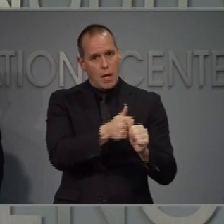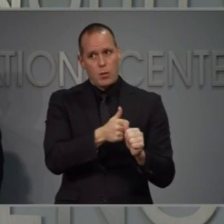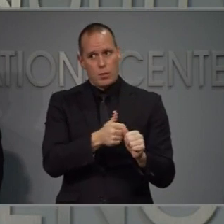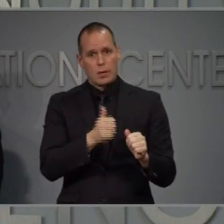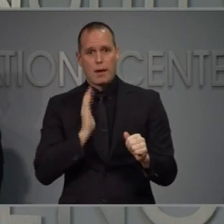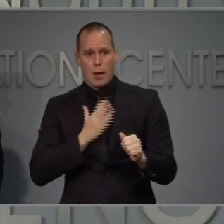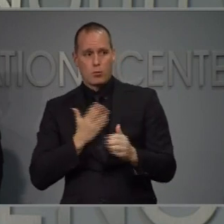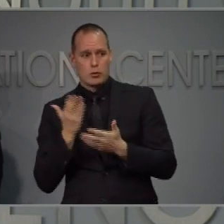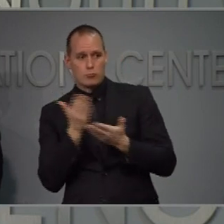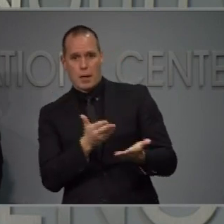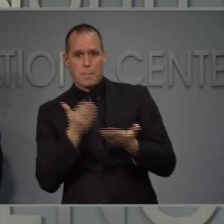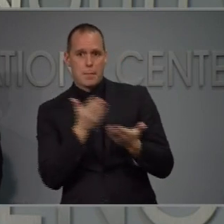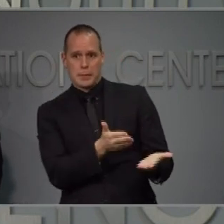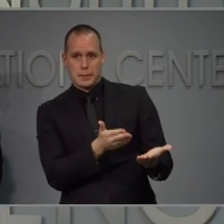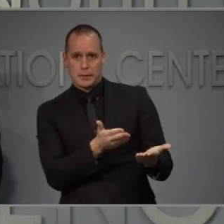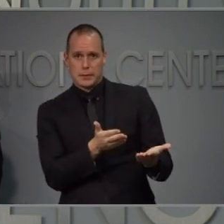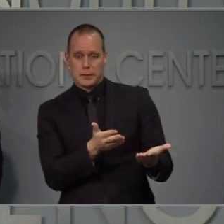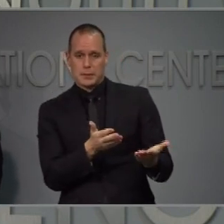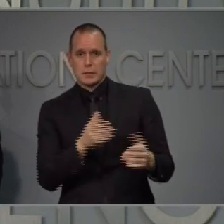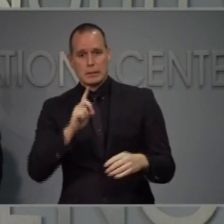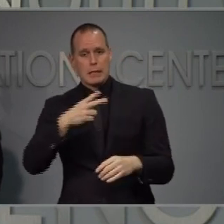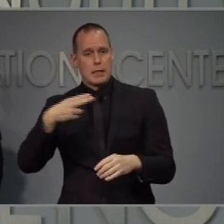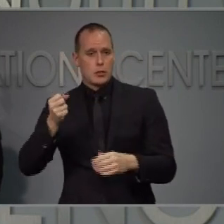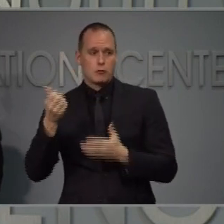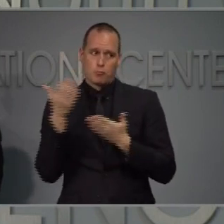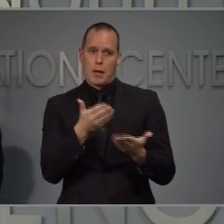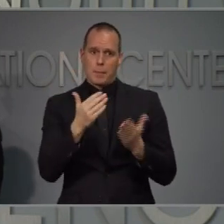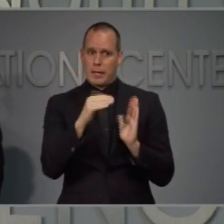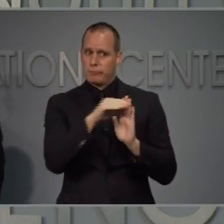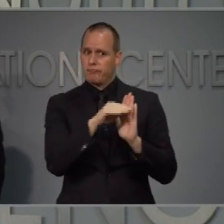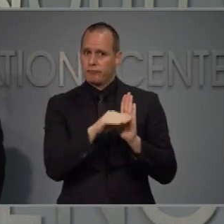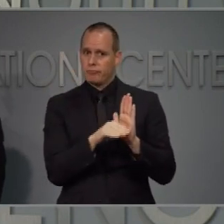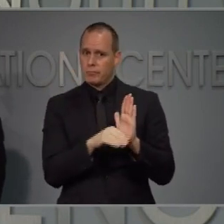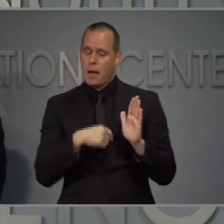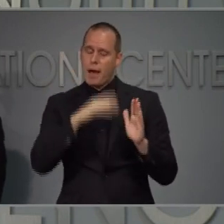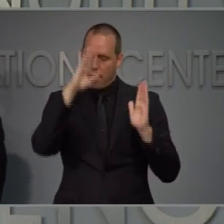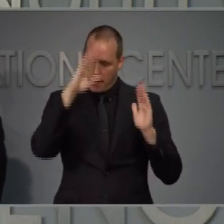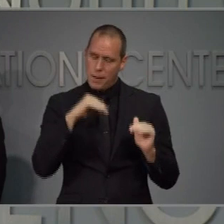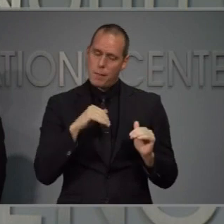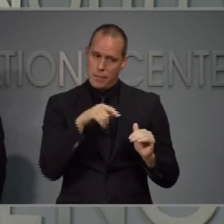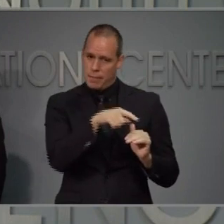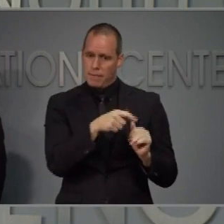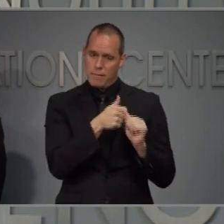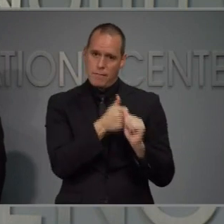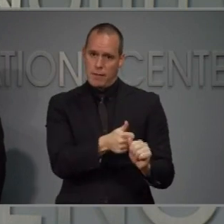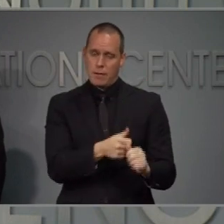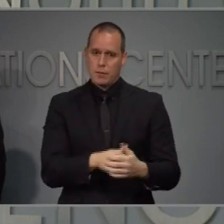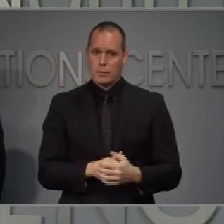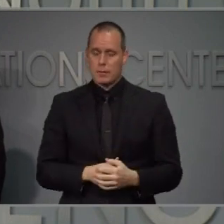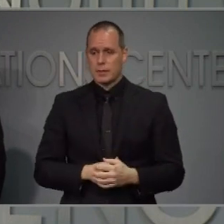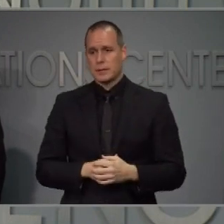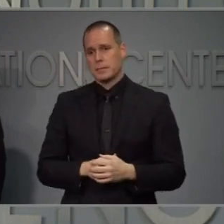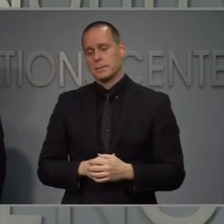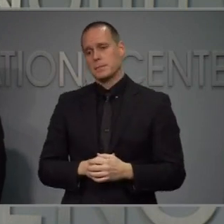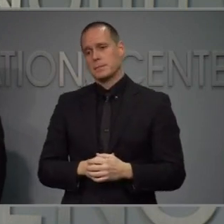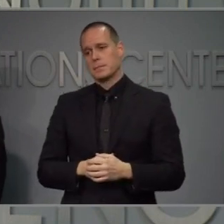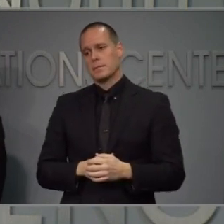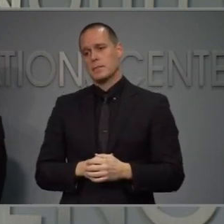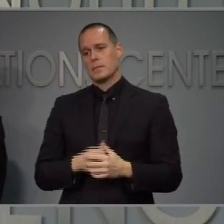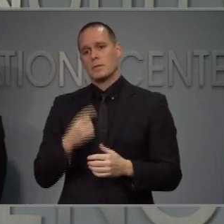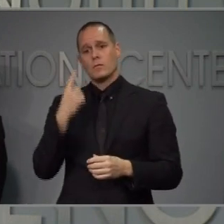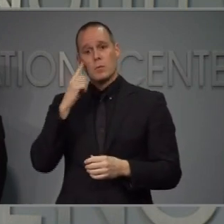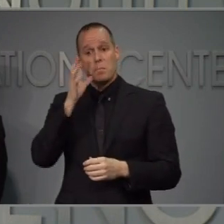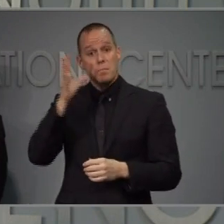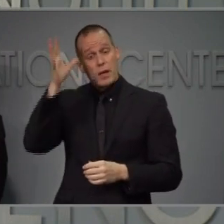by our Department of Health and Human Services. And I know that this is so difficult for